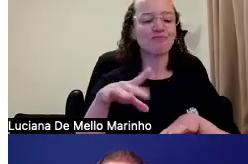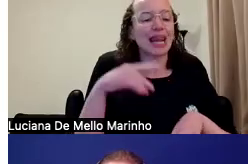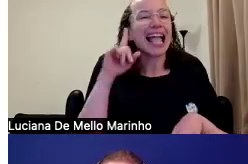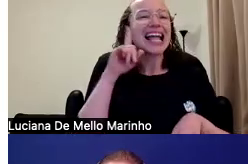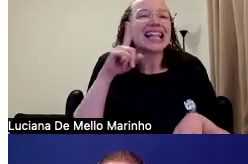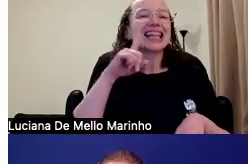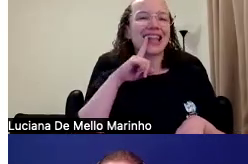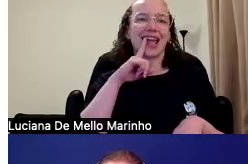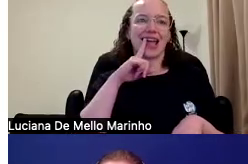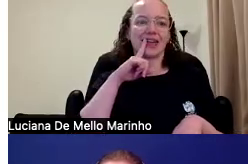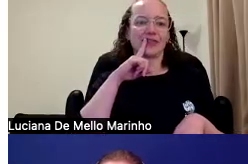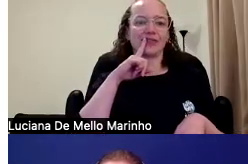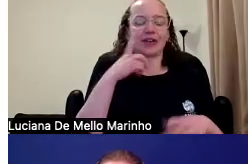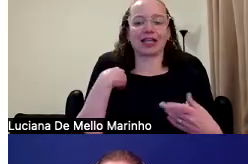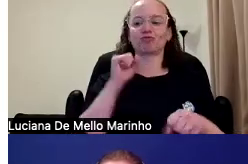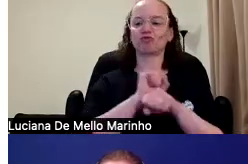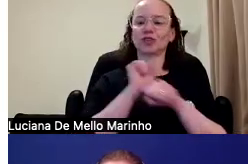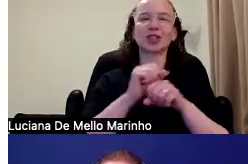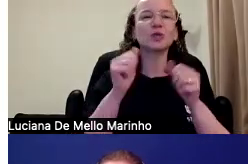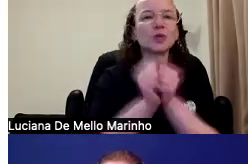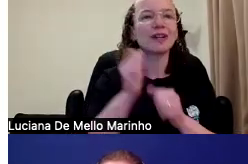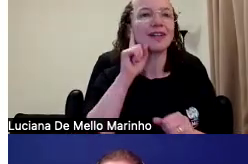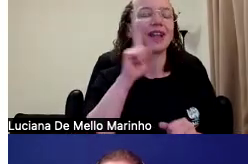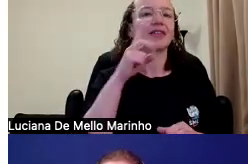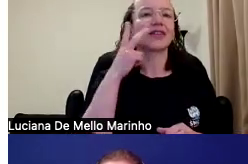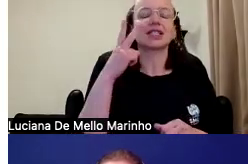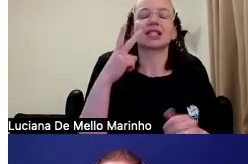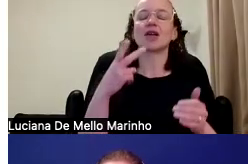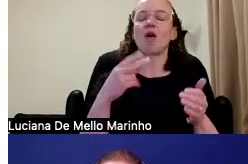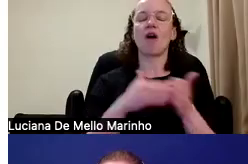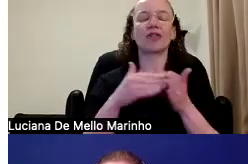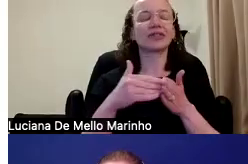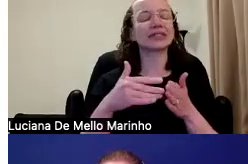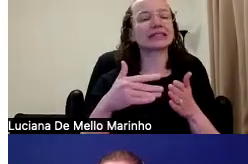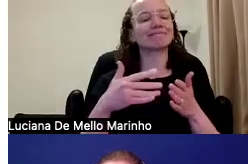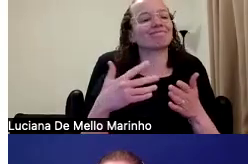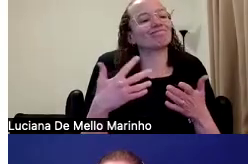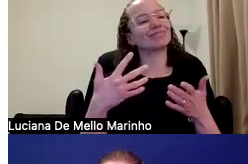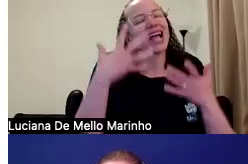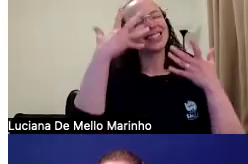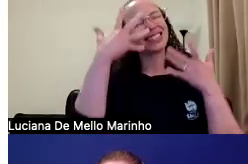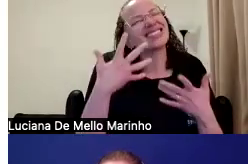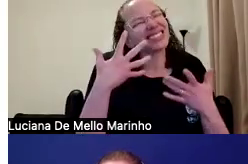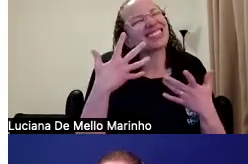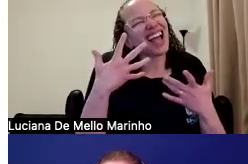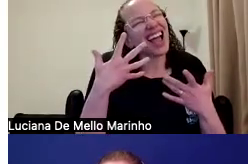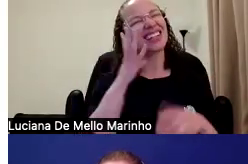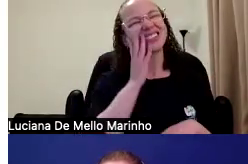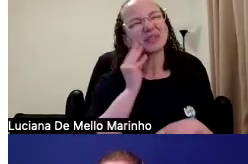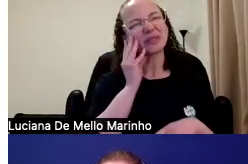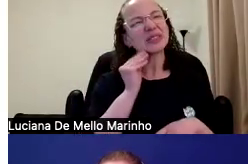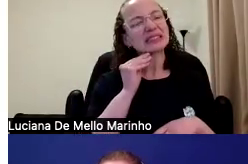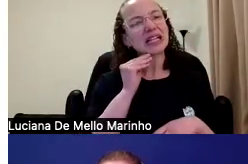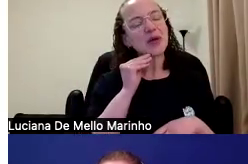I do see that the deaf, when working with the deaf people, I noticed